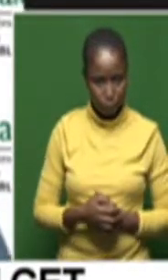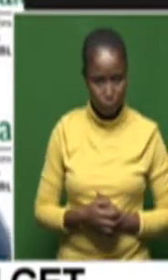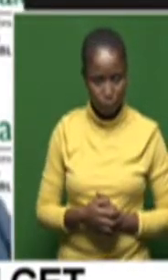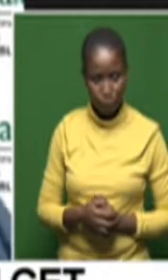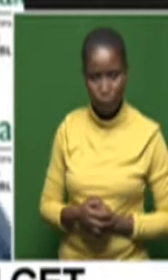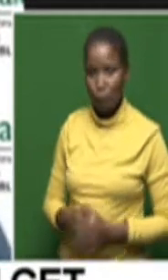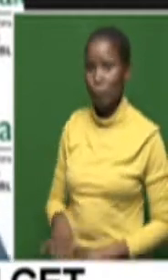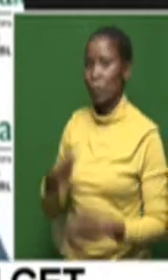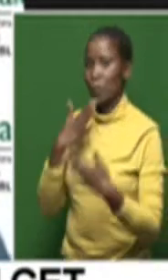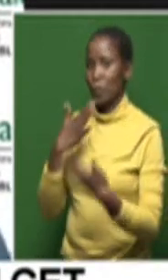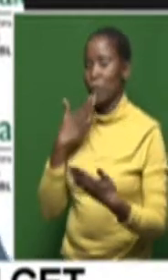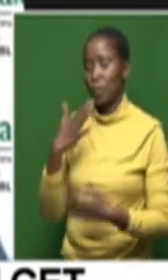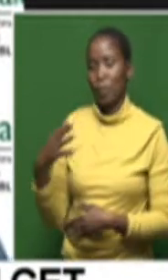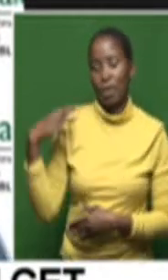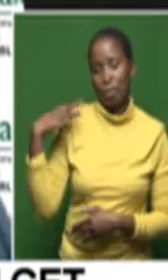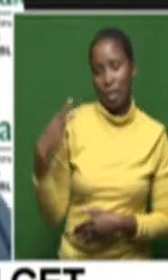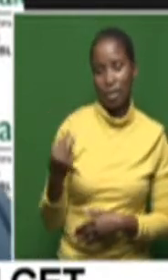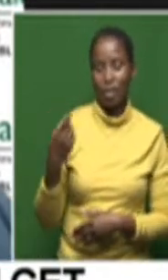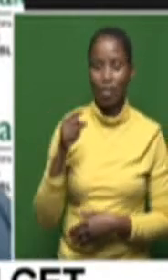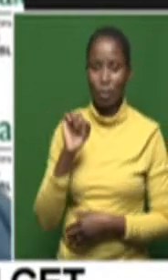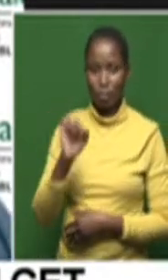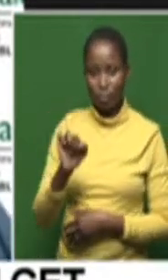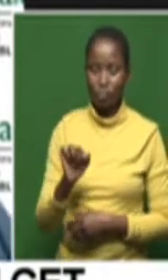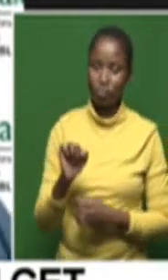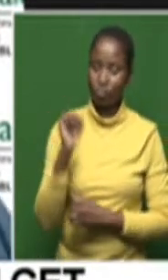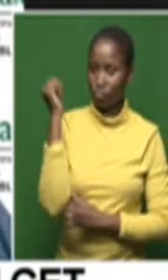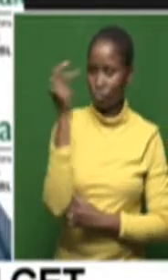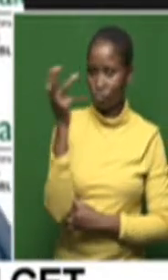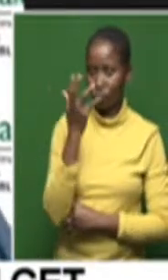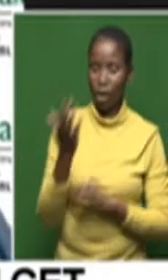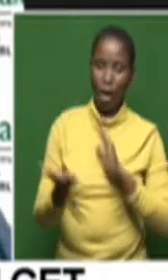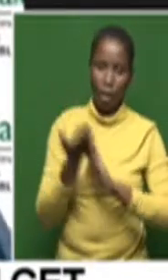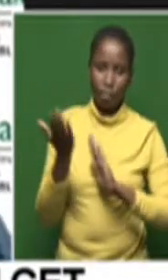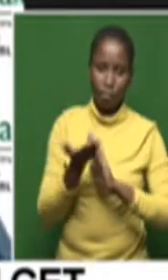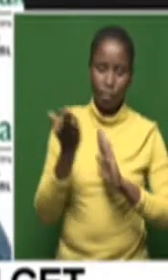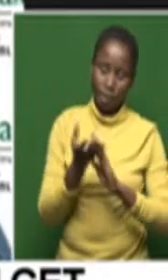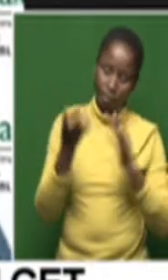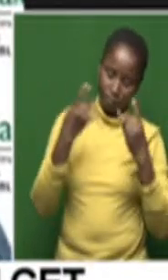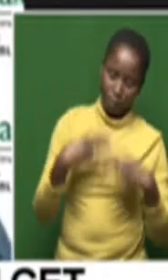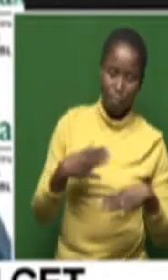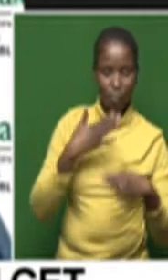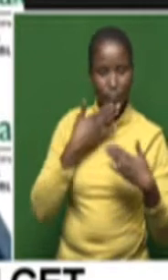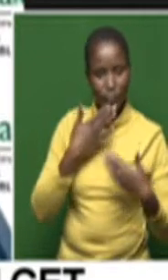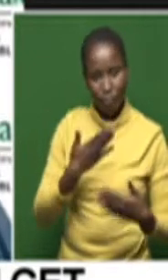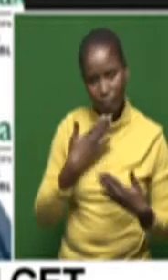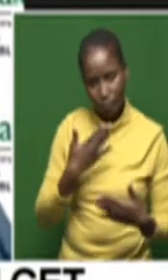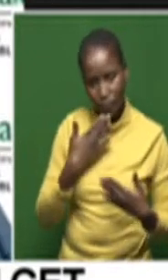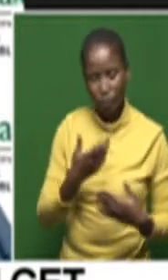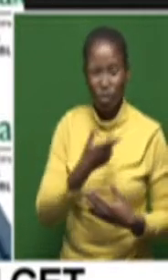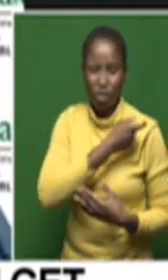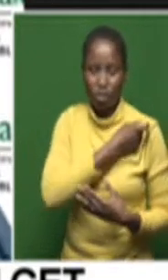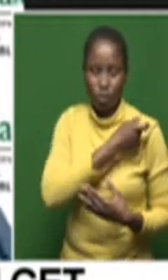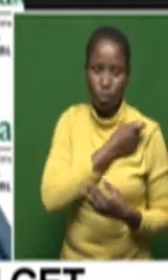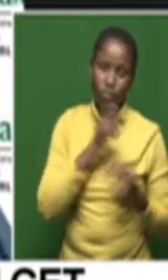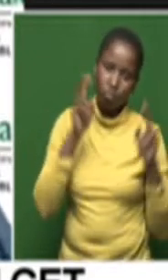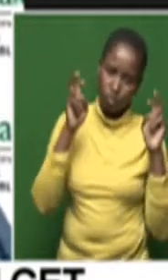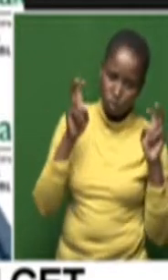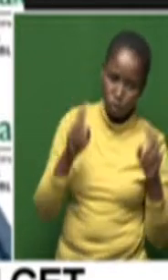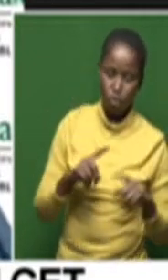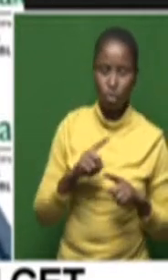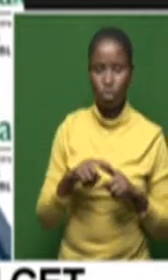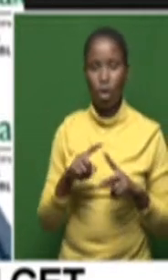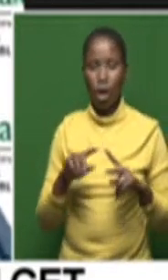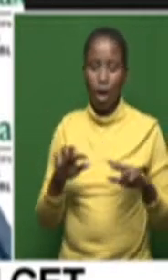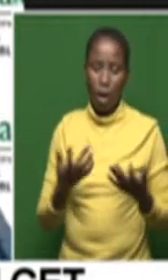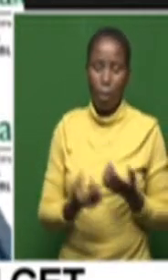Thank you, Honourable Minister, for that comprehensive update as far as the vaccinations, the